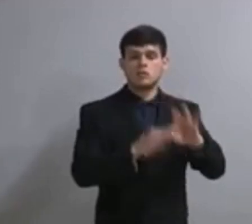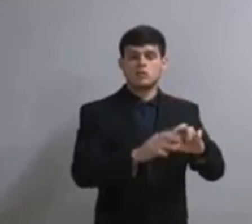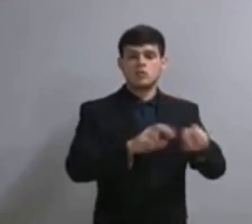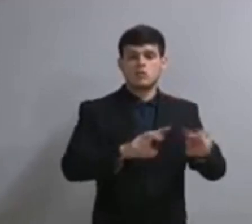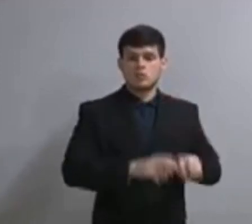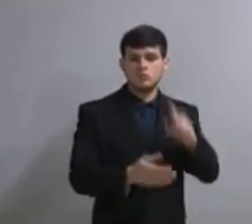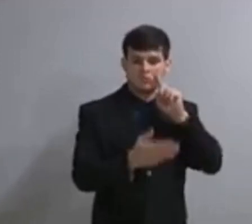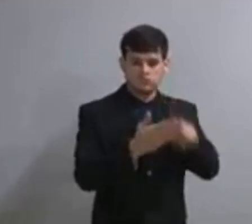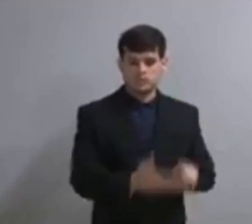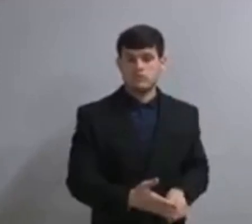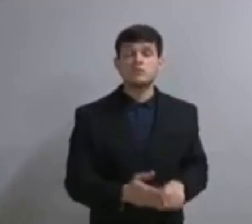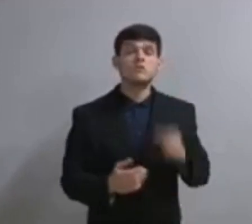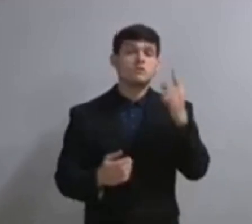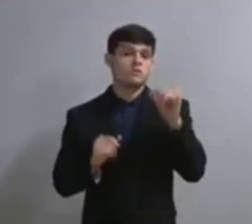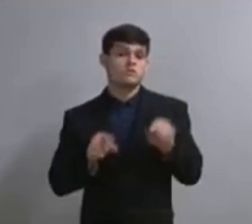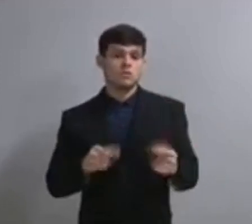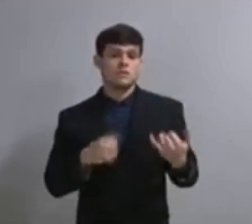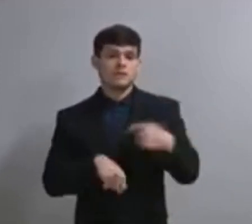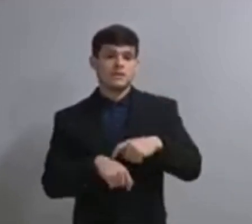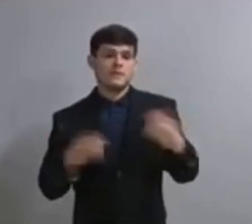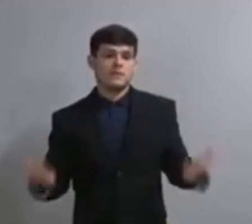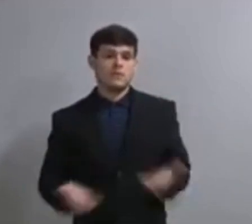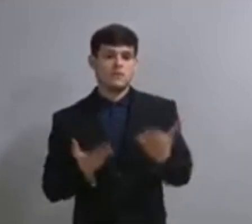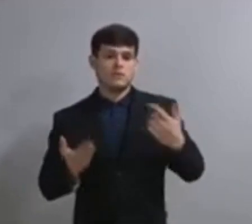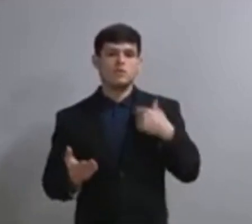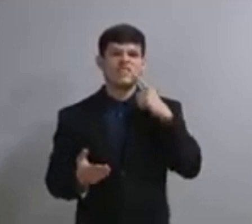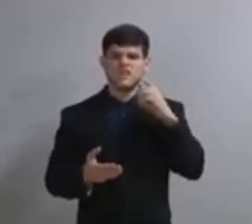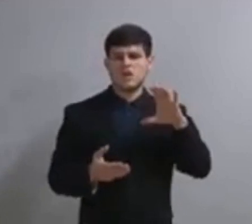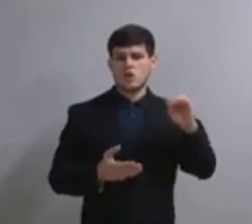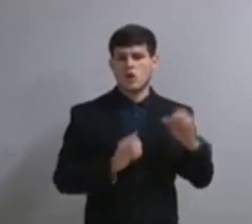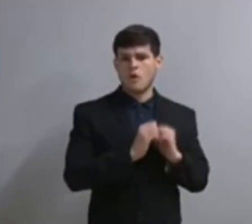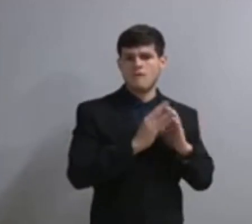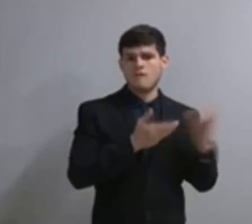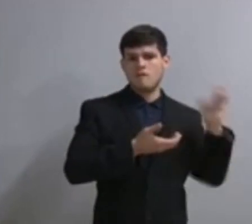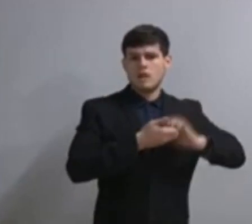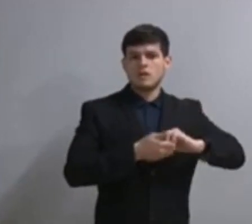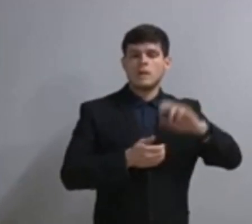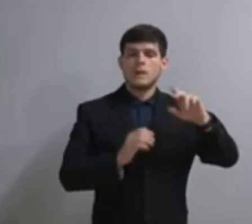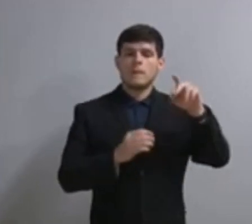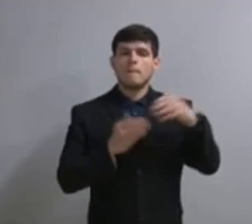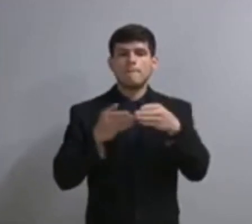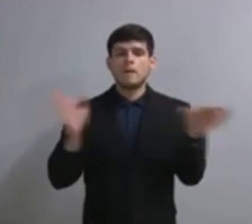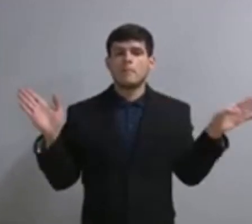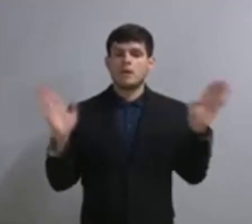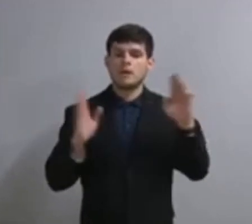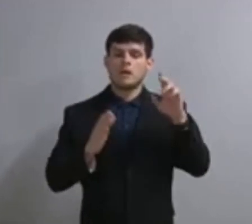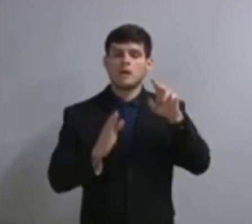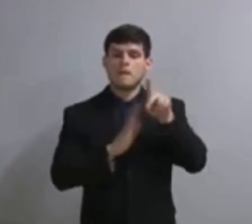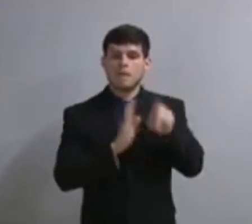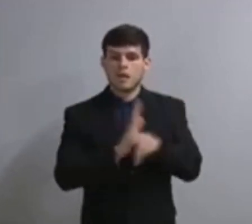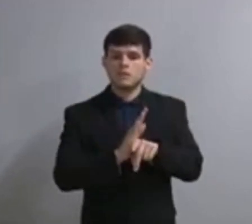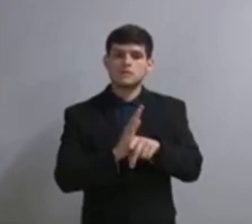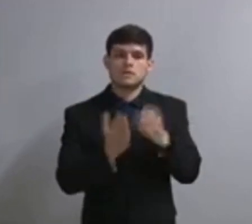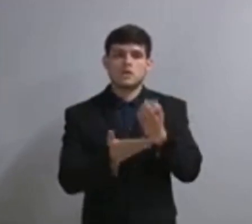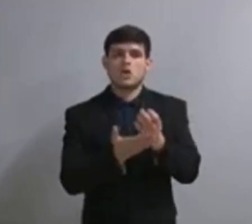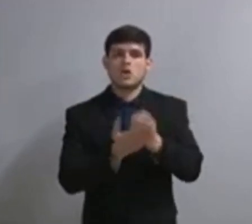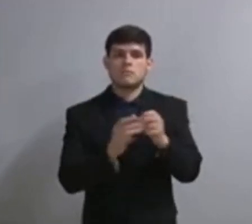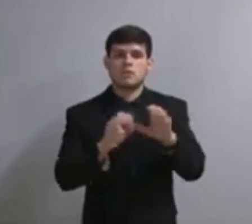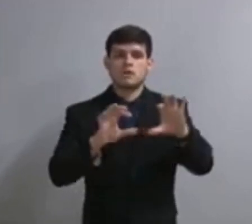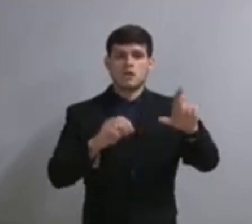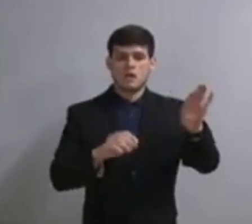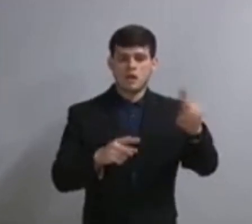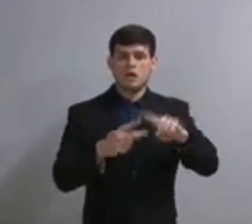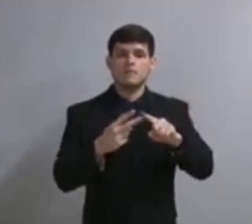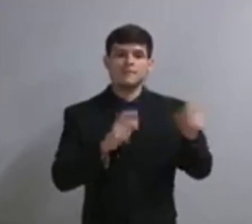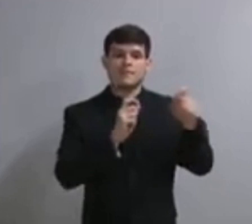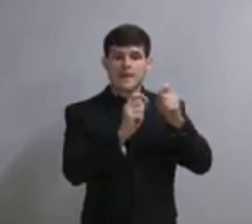research. During his time at UT Dallas, he co-founded the Public Policy and Political Economy Club, served as an editor,